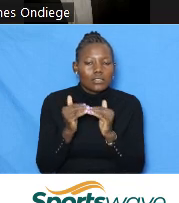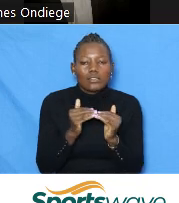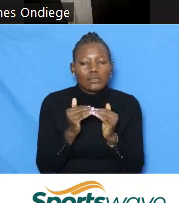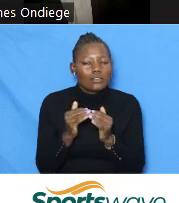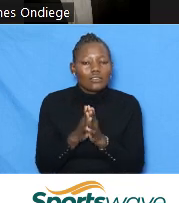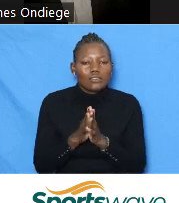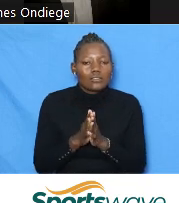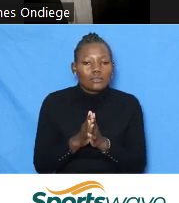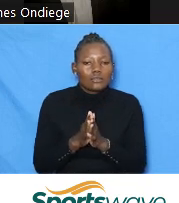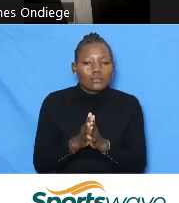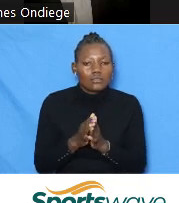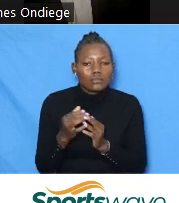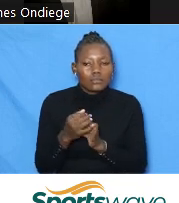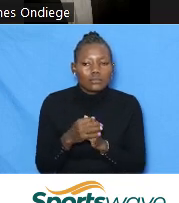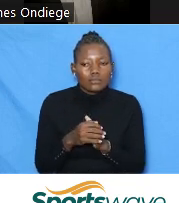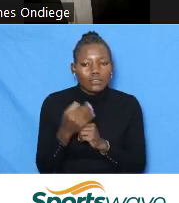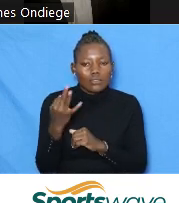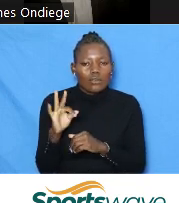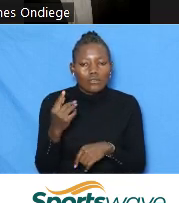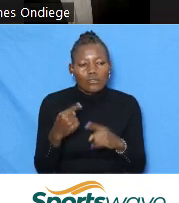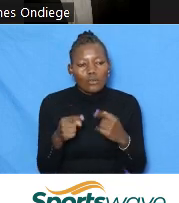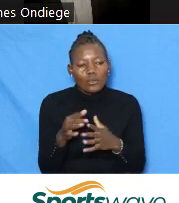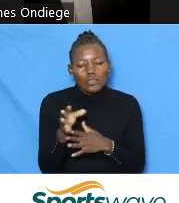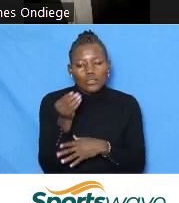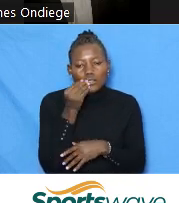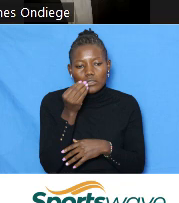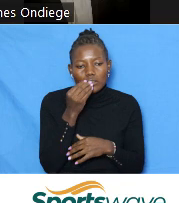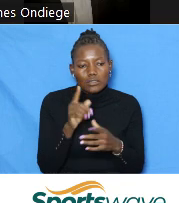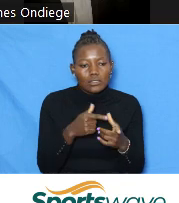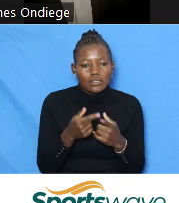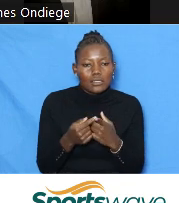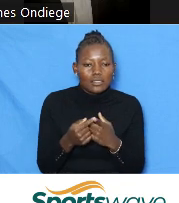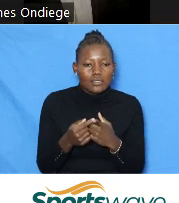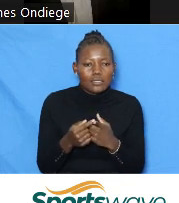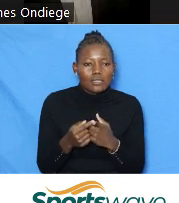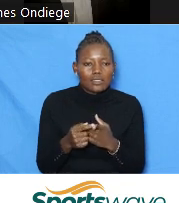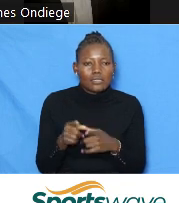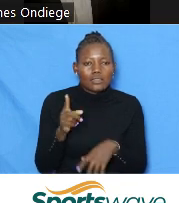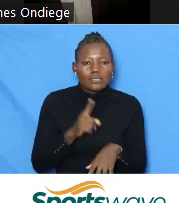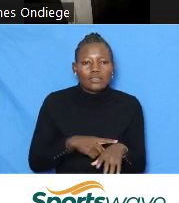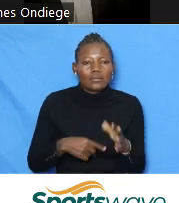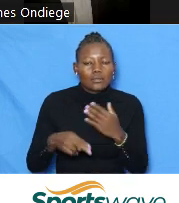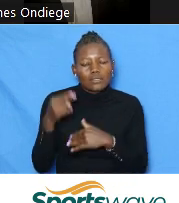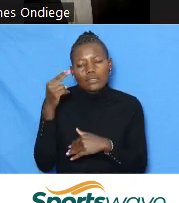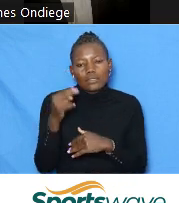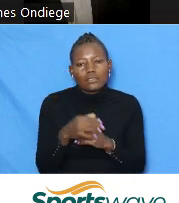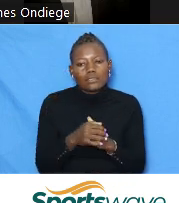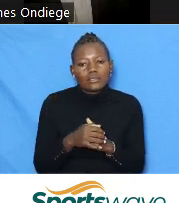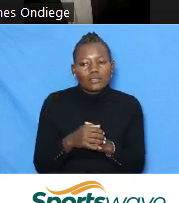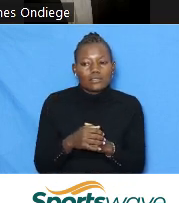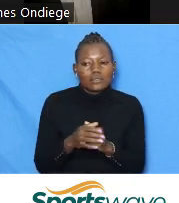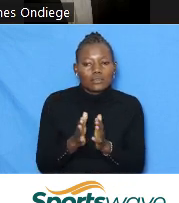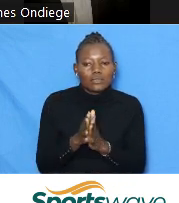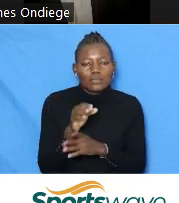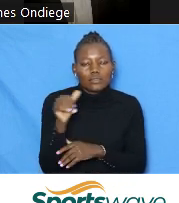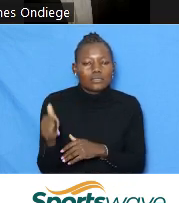say, off-season, what they can be eating, and then pre-season when it's high intensity, and then when it's a